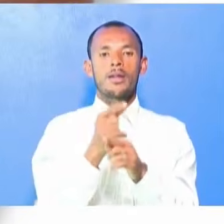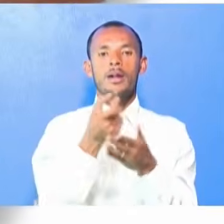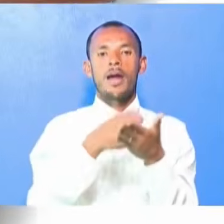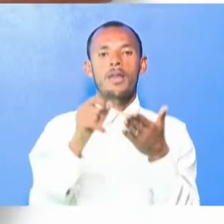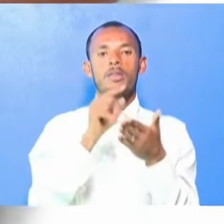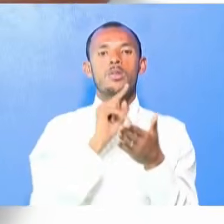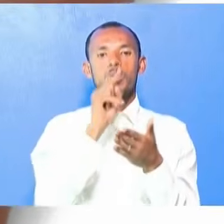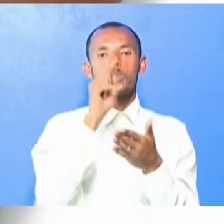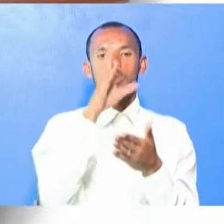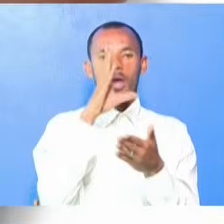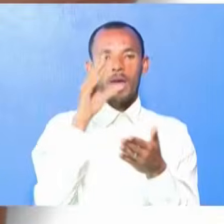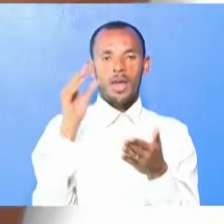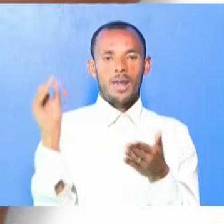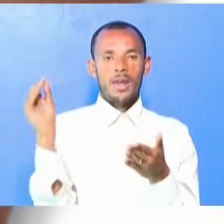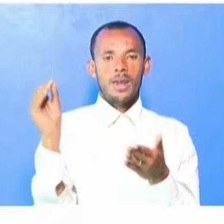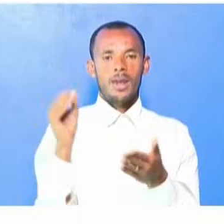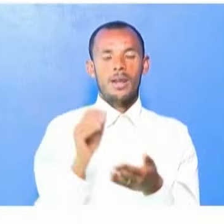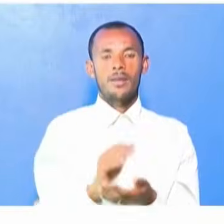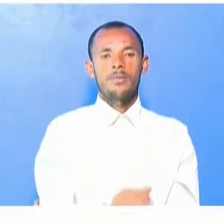and